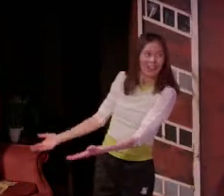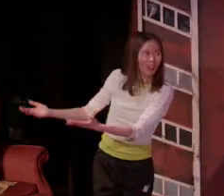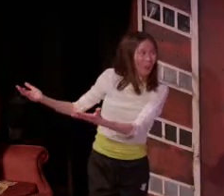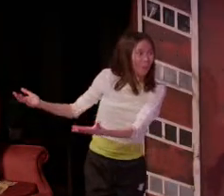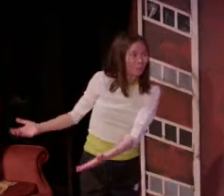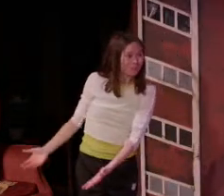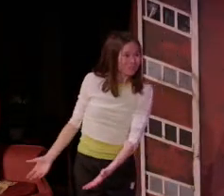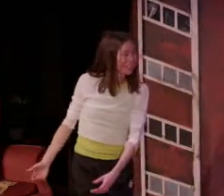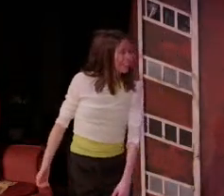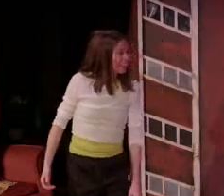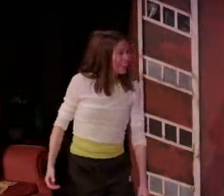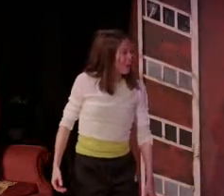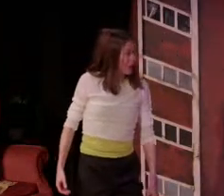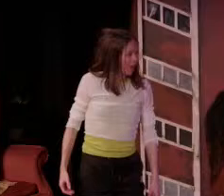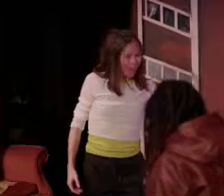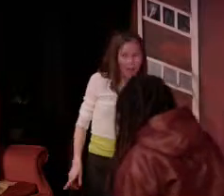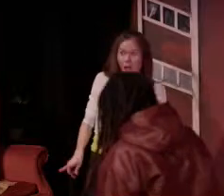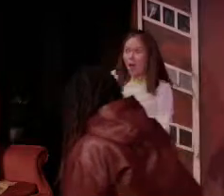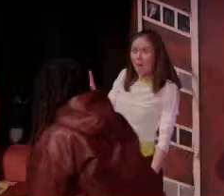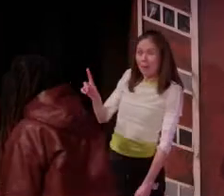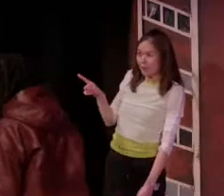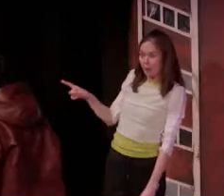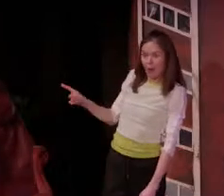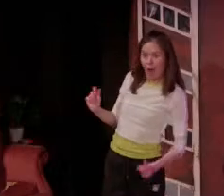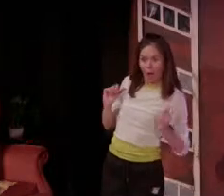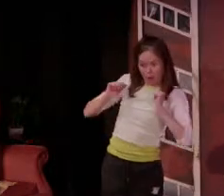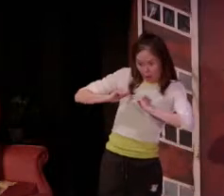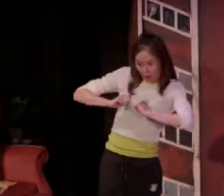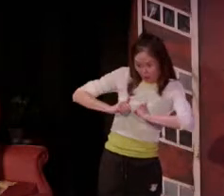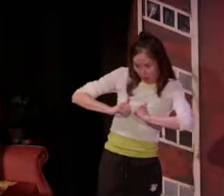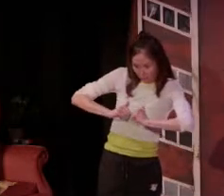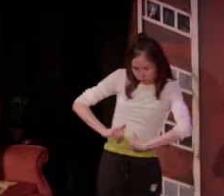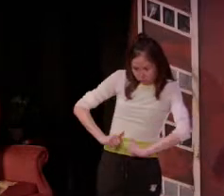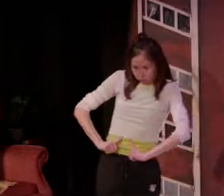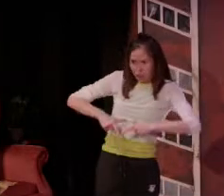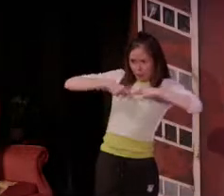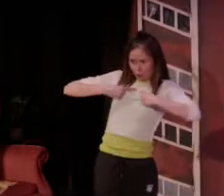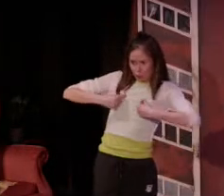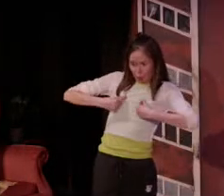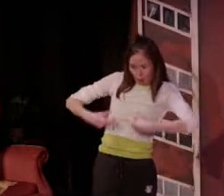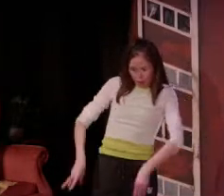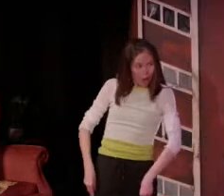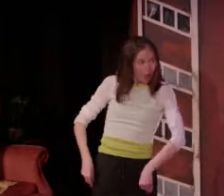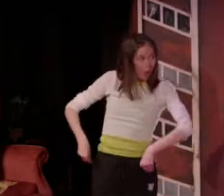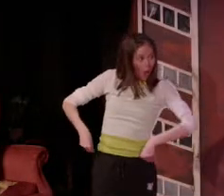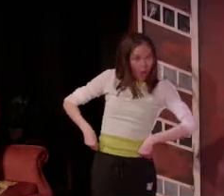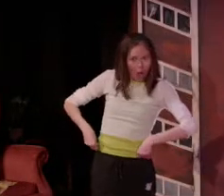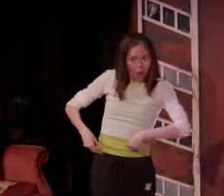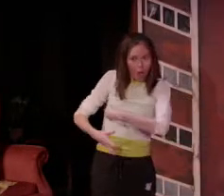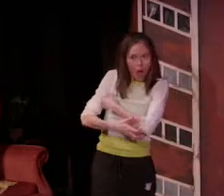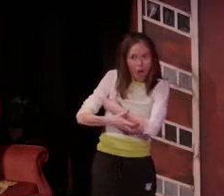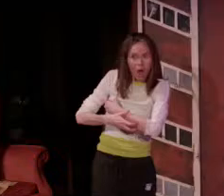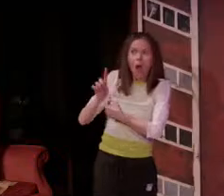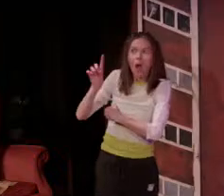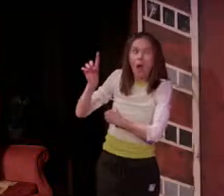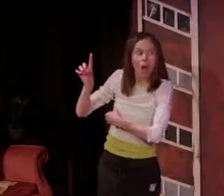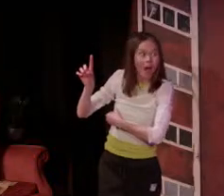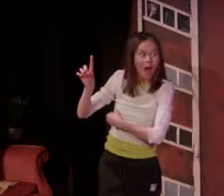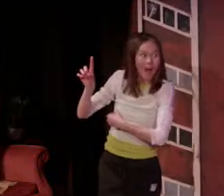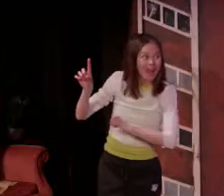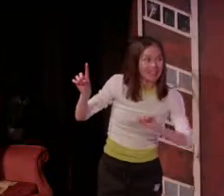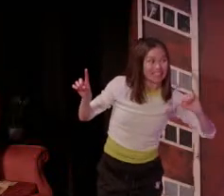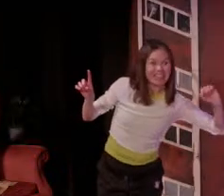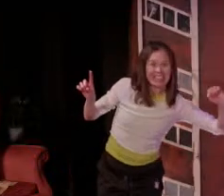However, for the garments of your poverty, we must make an exchange.